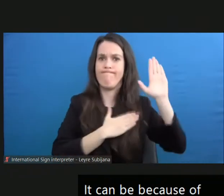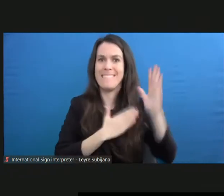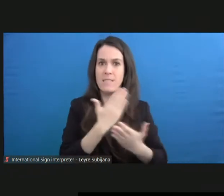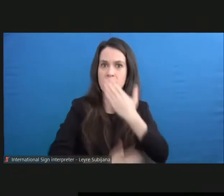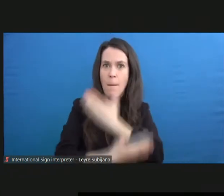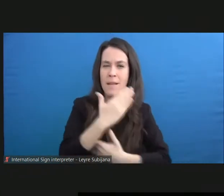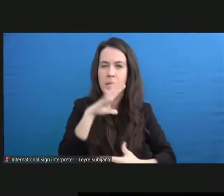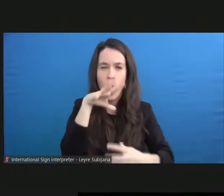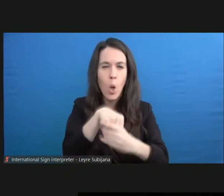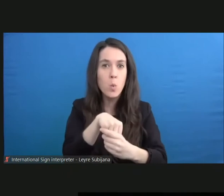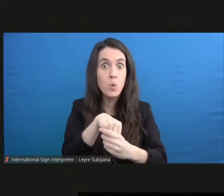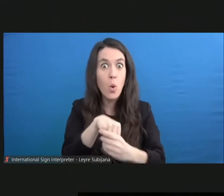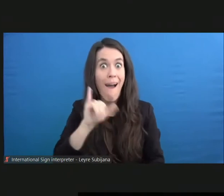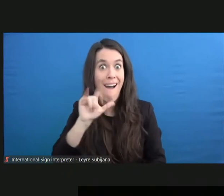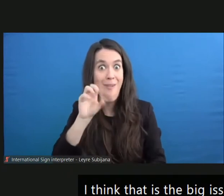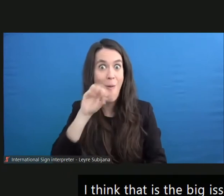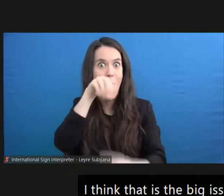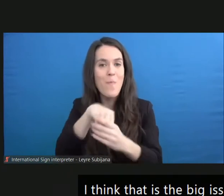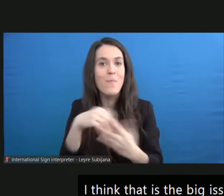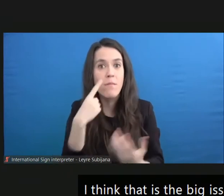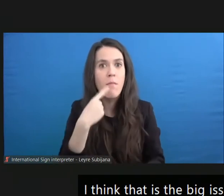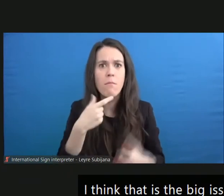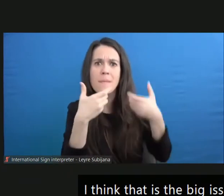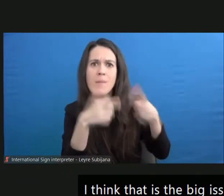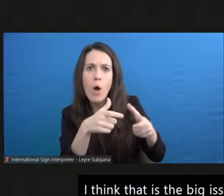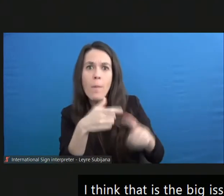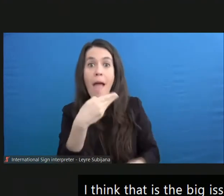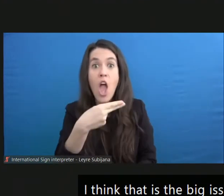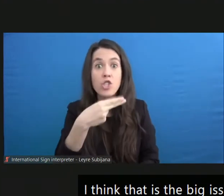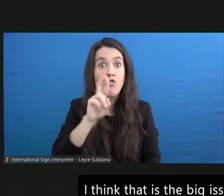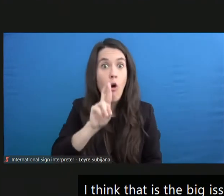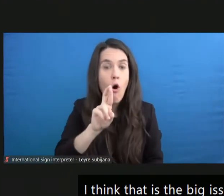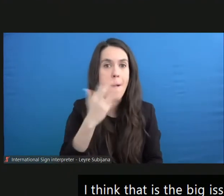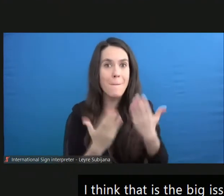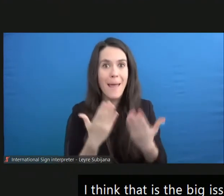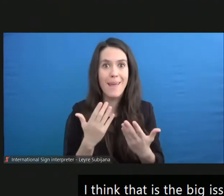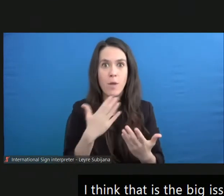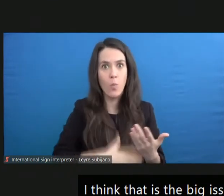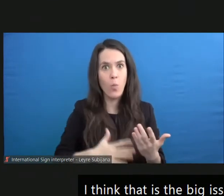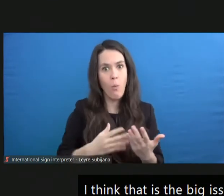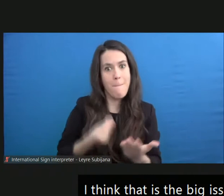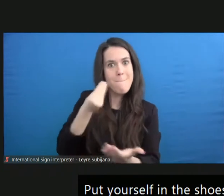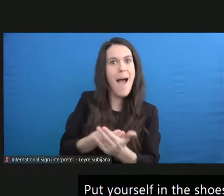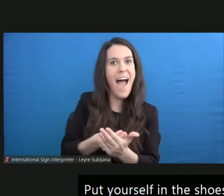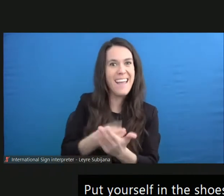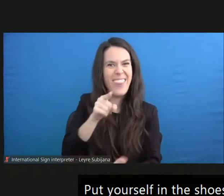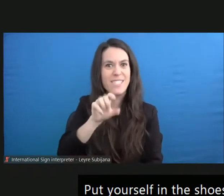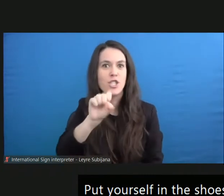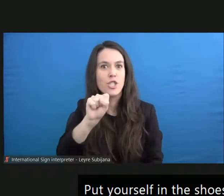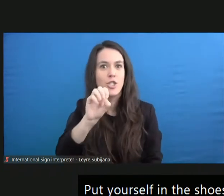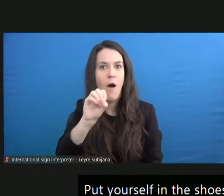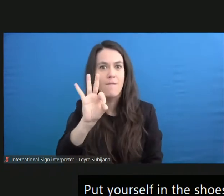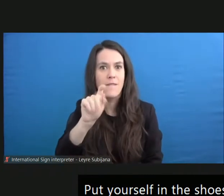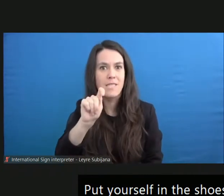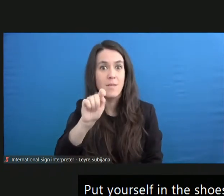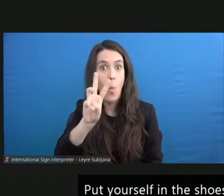inclusion, but perhaps the human resource department would have recently acquired such a software and inadvertently and without